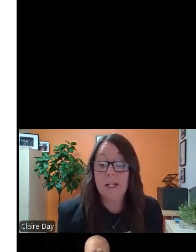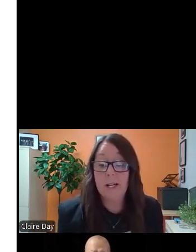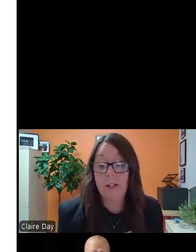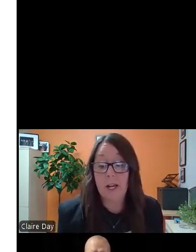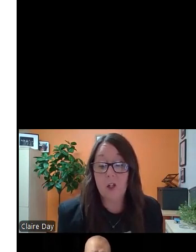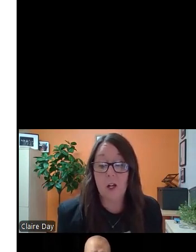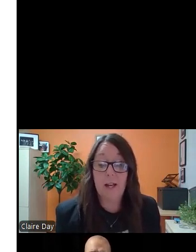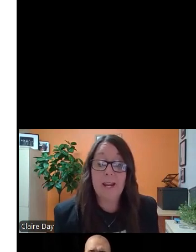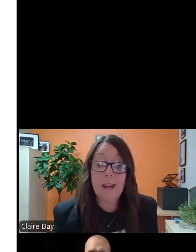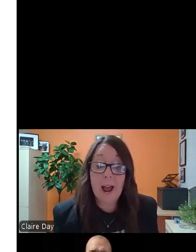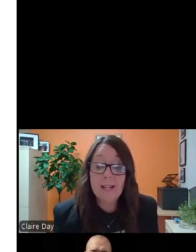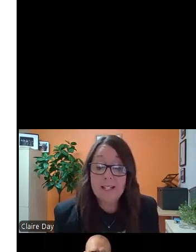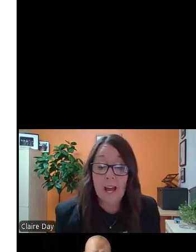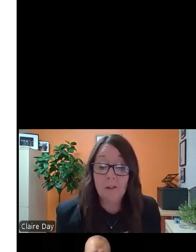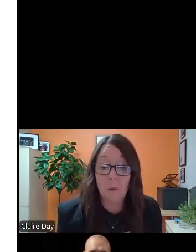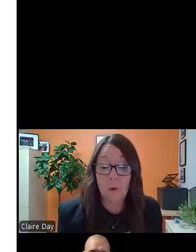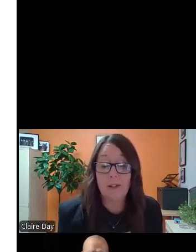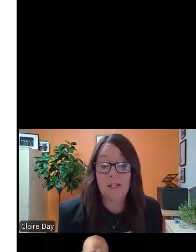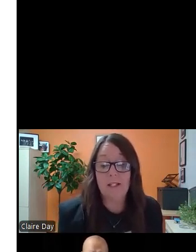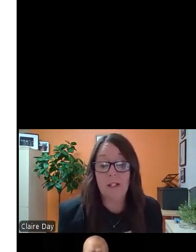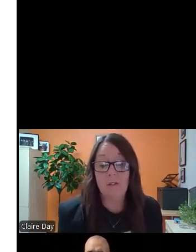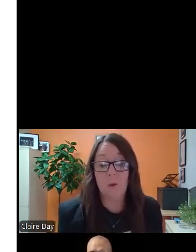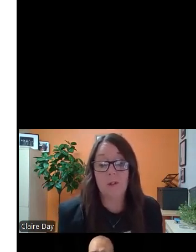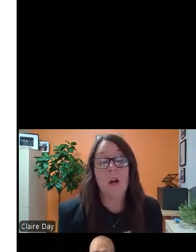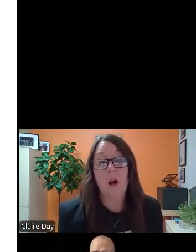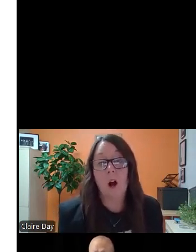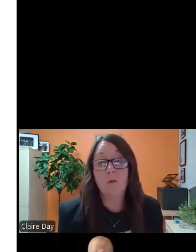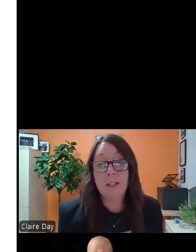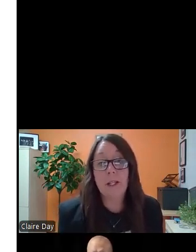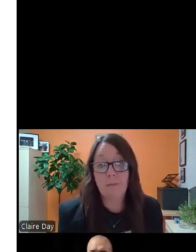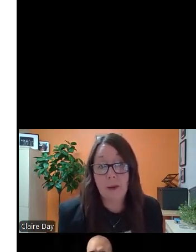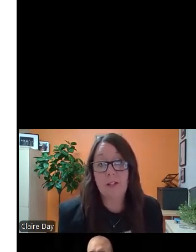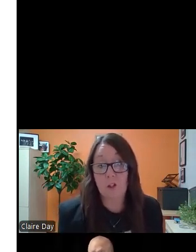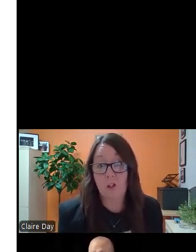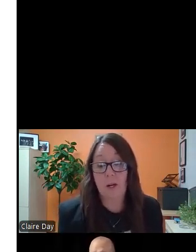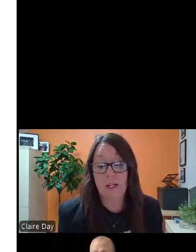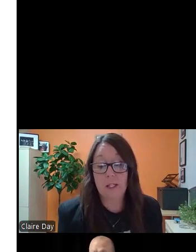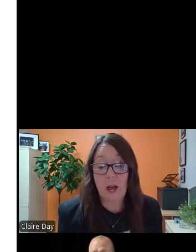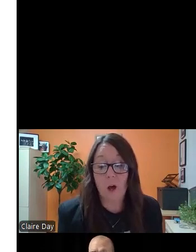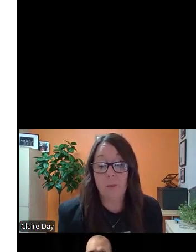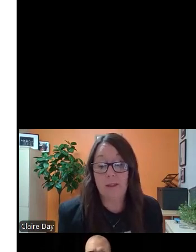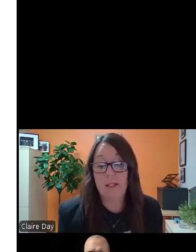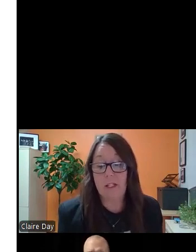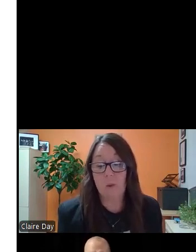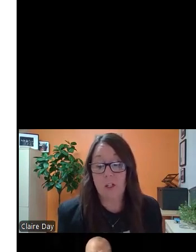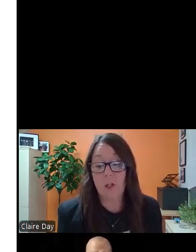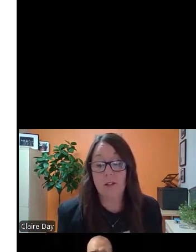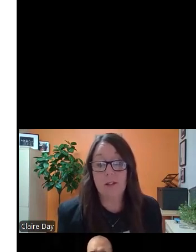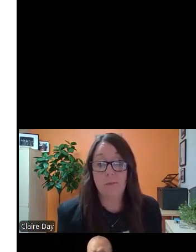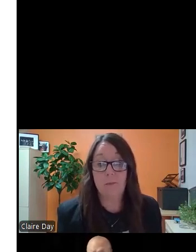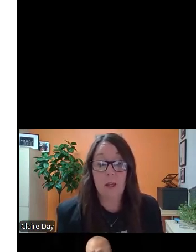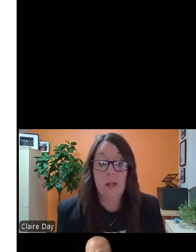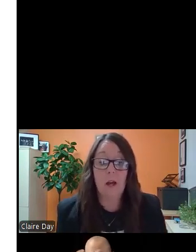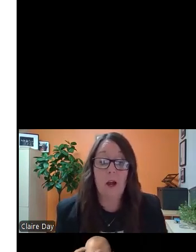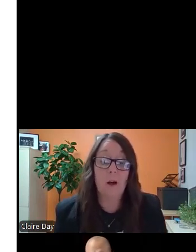care navigation, and 9 in 10 reported that these individuals are really best suited to help in these